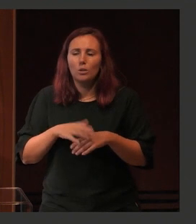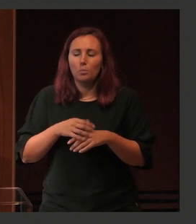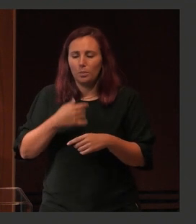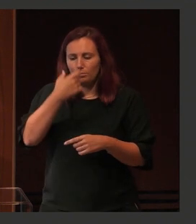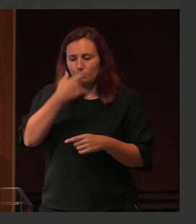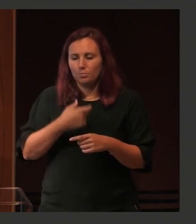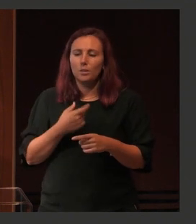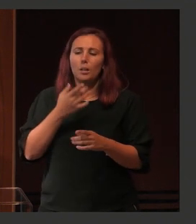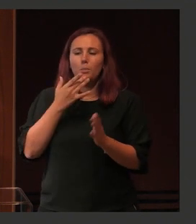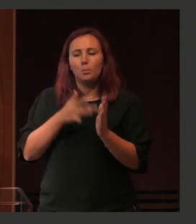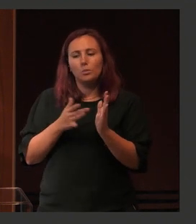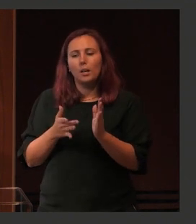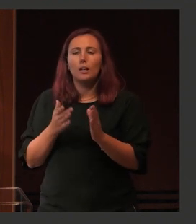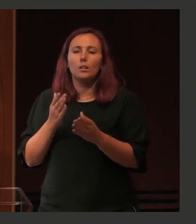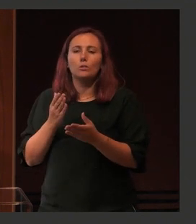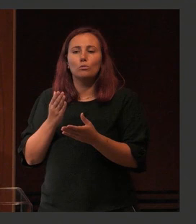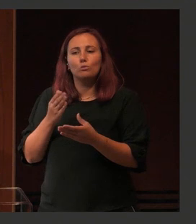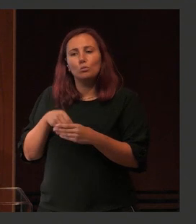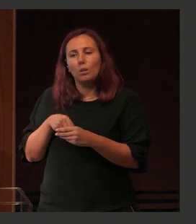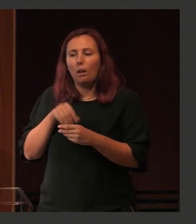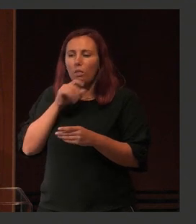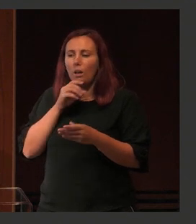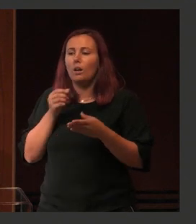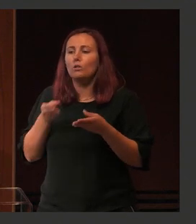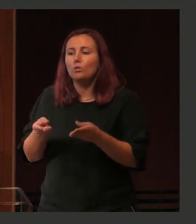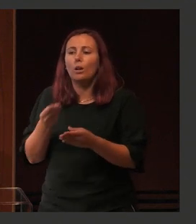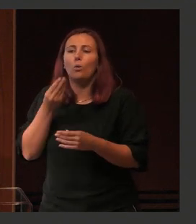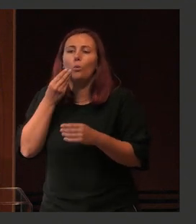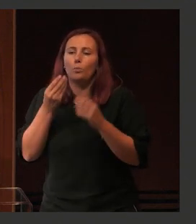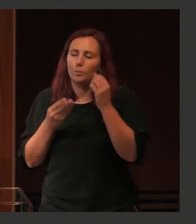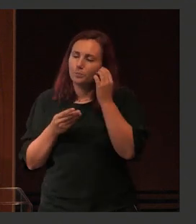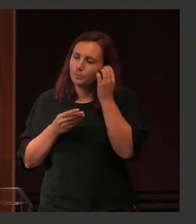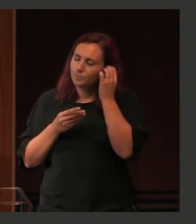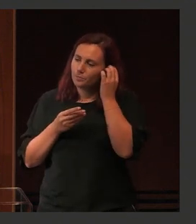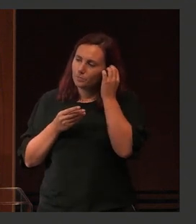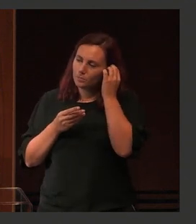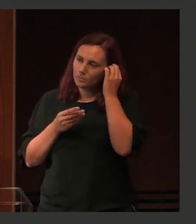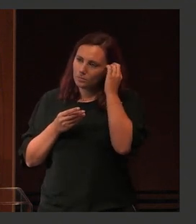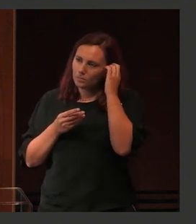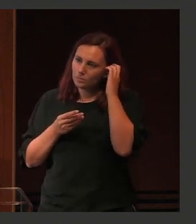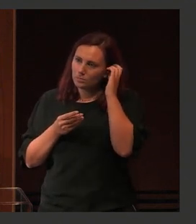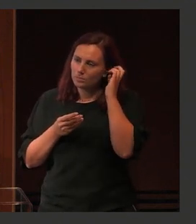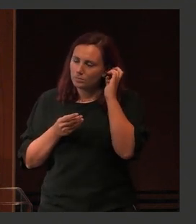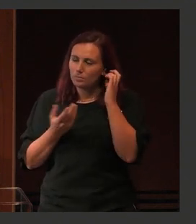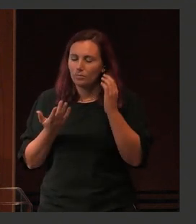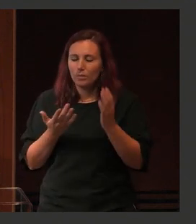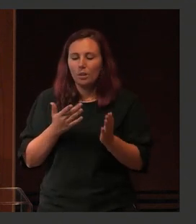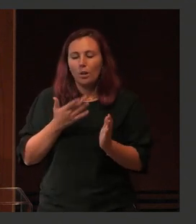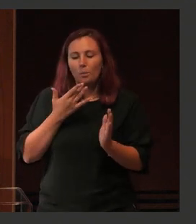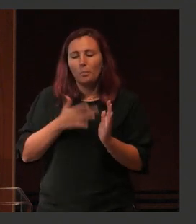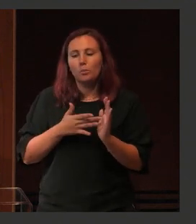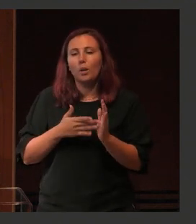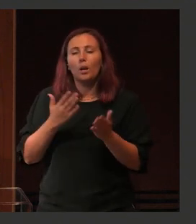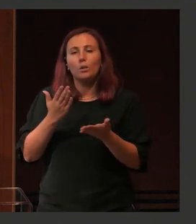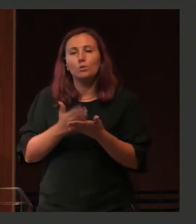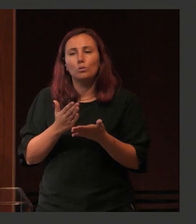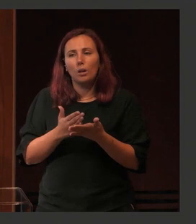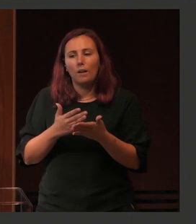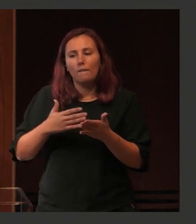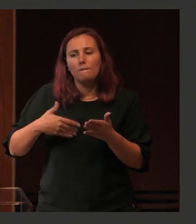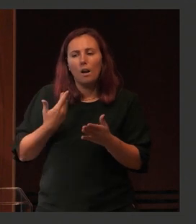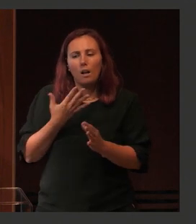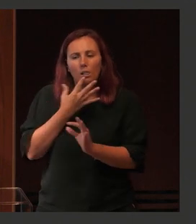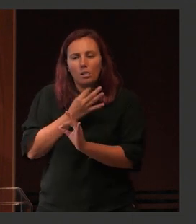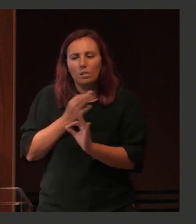approach. So when is a school library effective? Of course, you know this. It